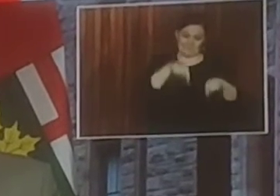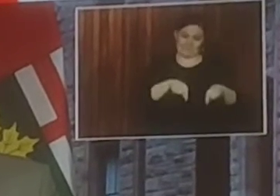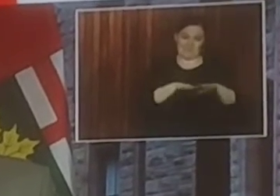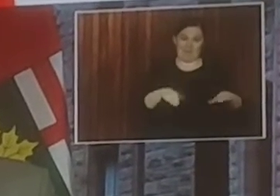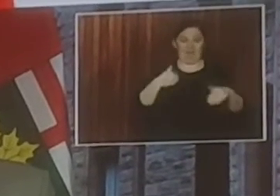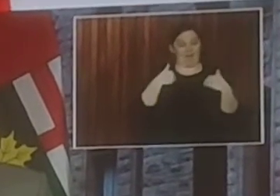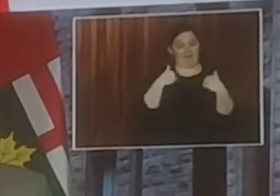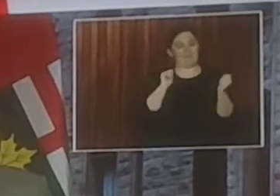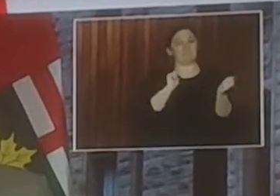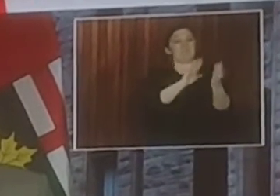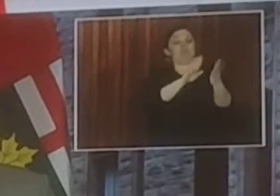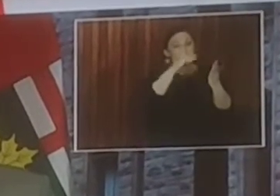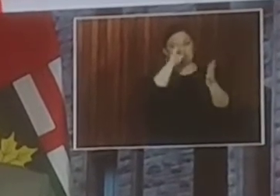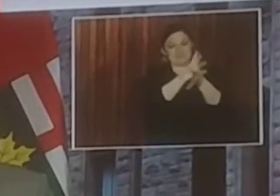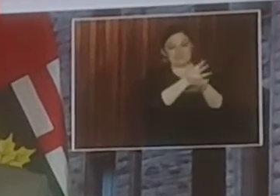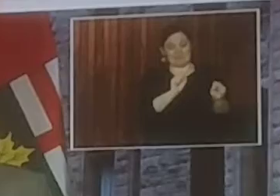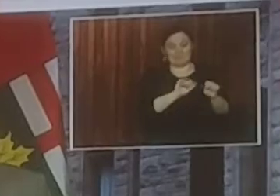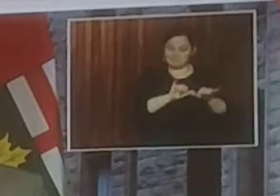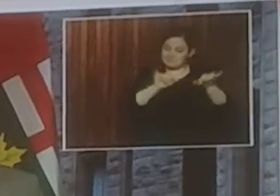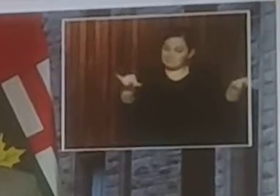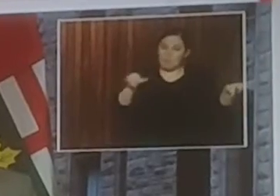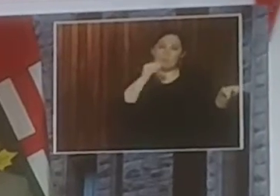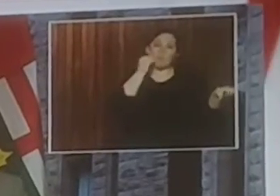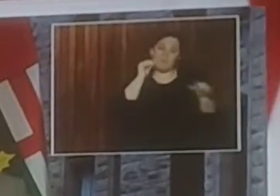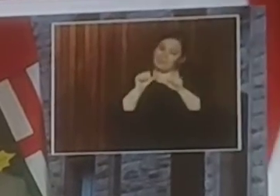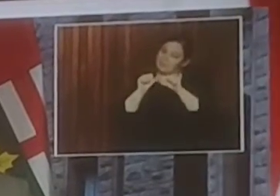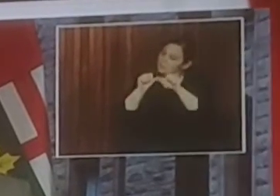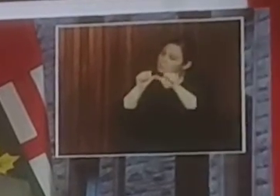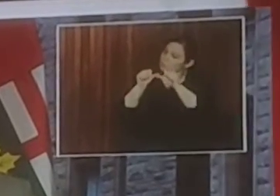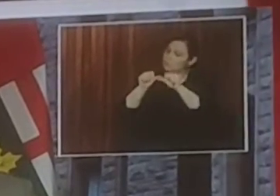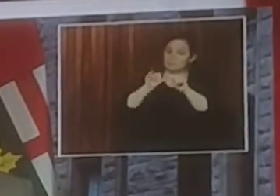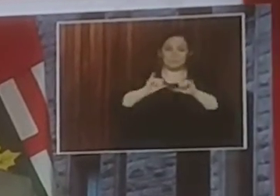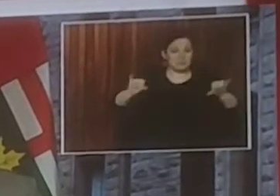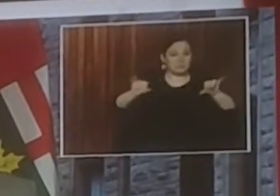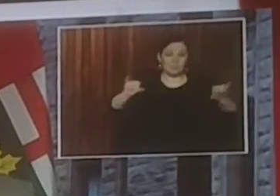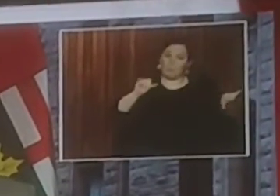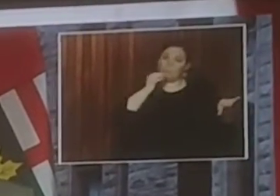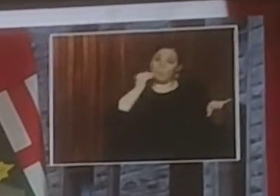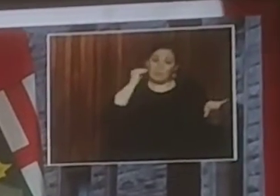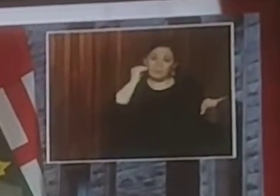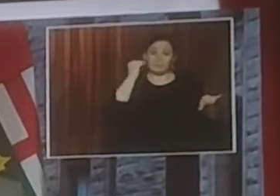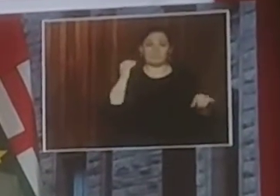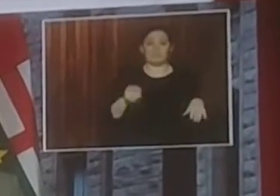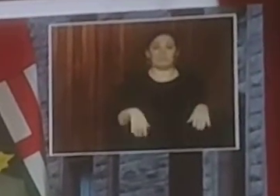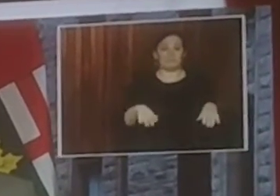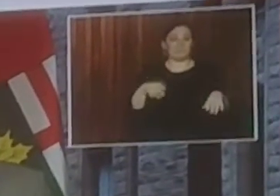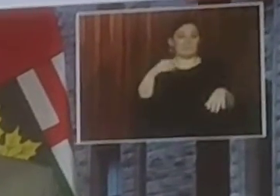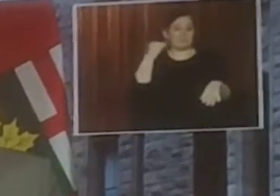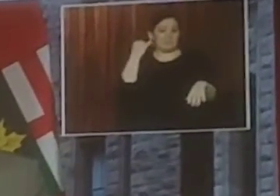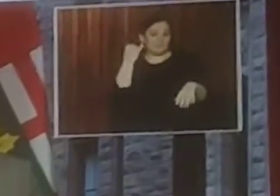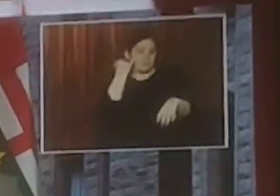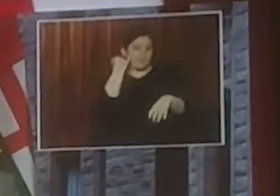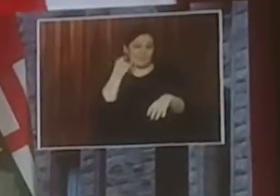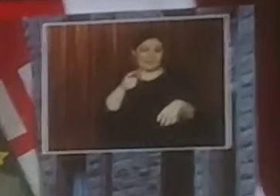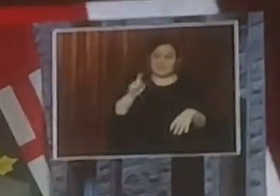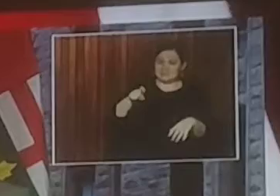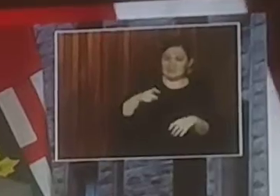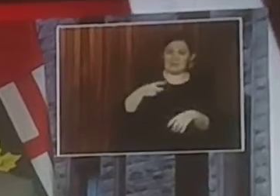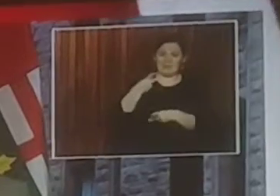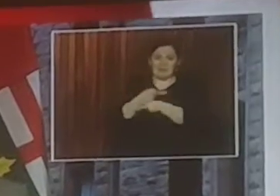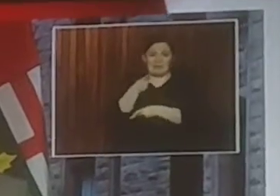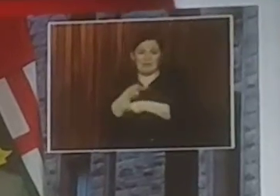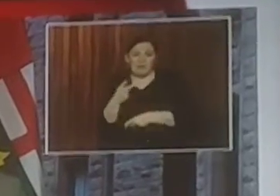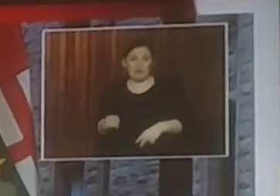to be closed at this time here. And if we're going to do other things with special daycares and services related to that, but for healthcare workers and others who